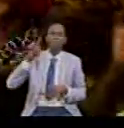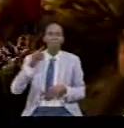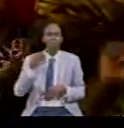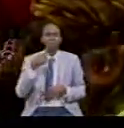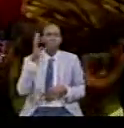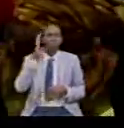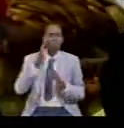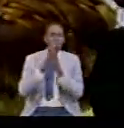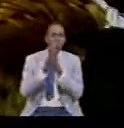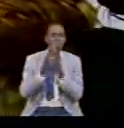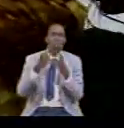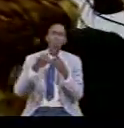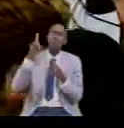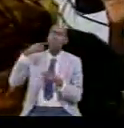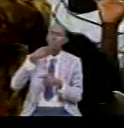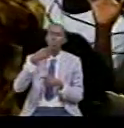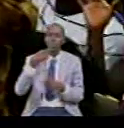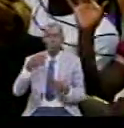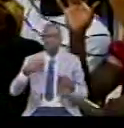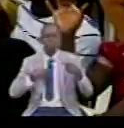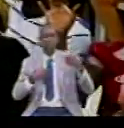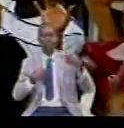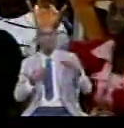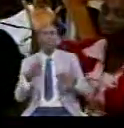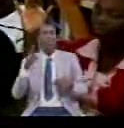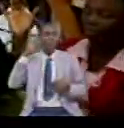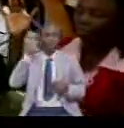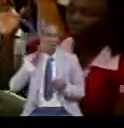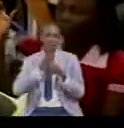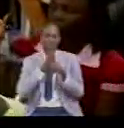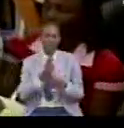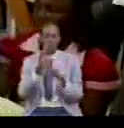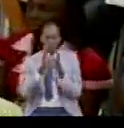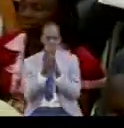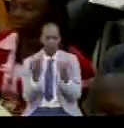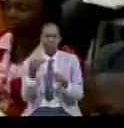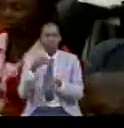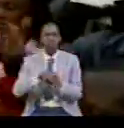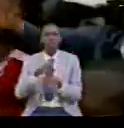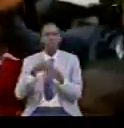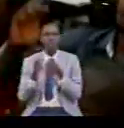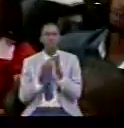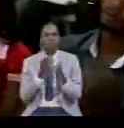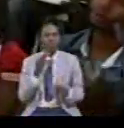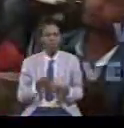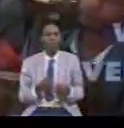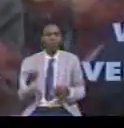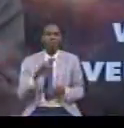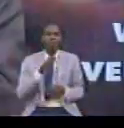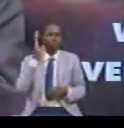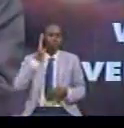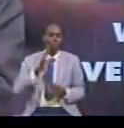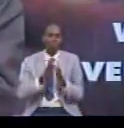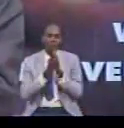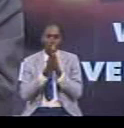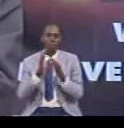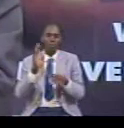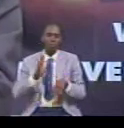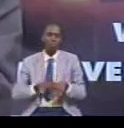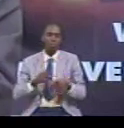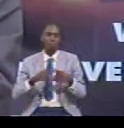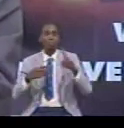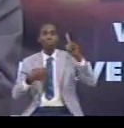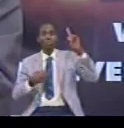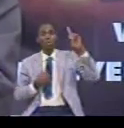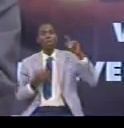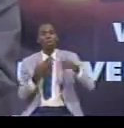call upon the Lord, he'll answer your prayer tonight. He shall call upon me, and I will answer him. I will